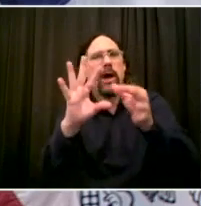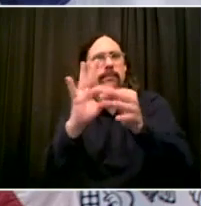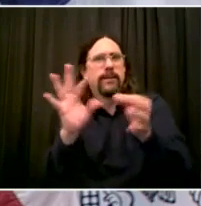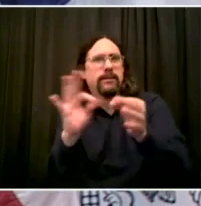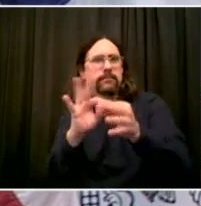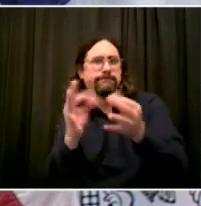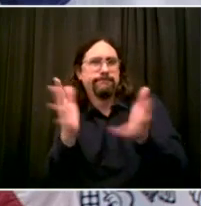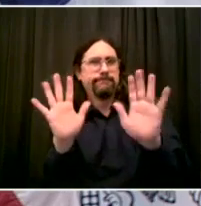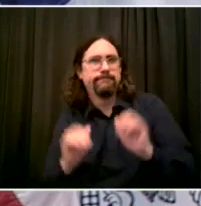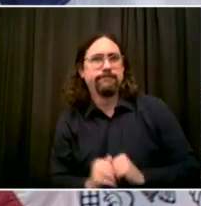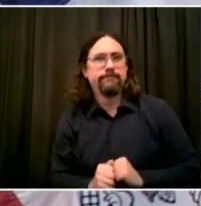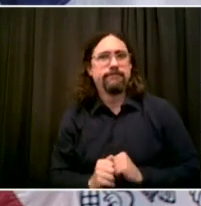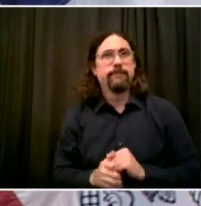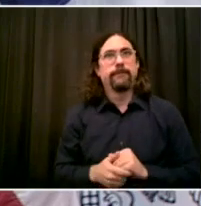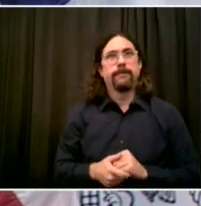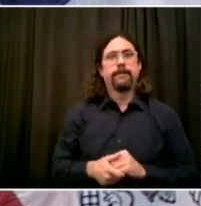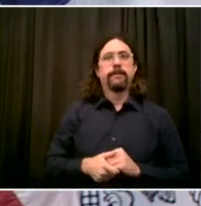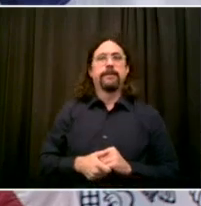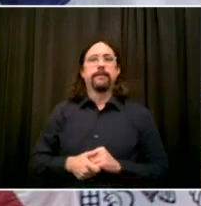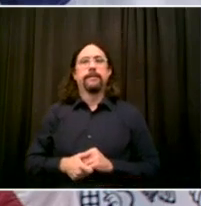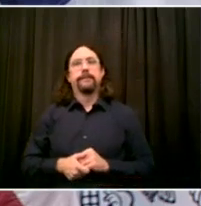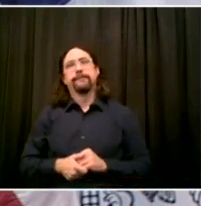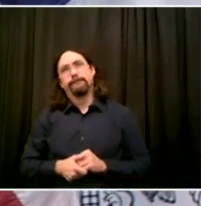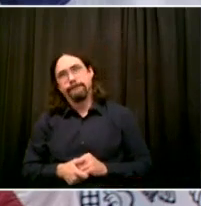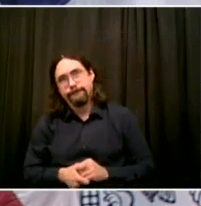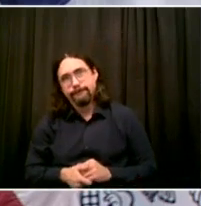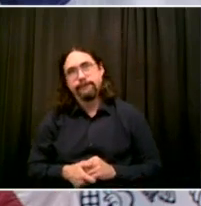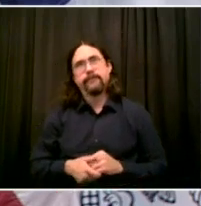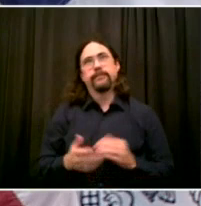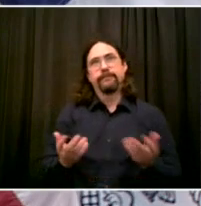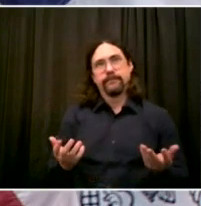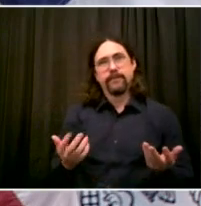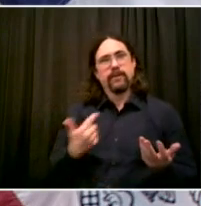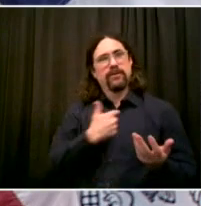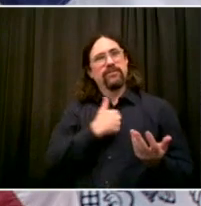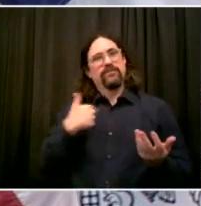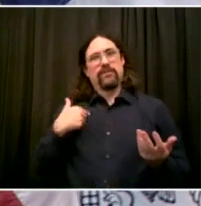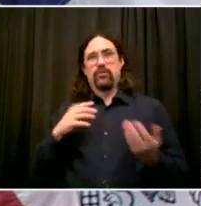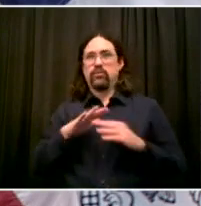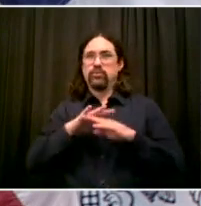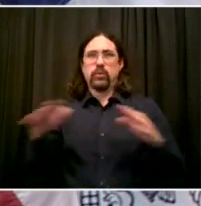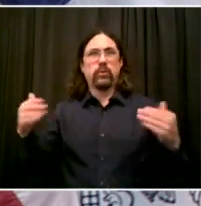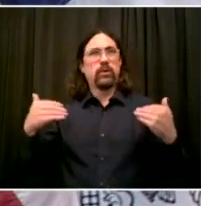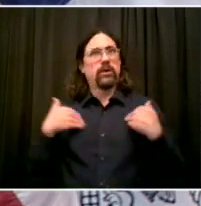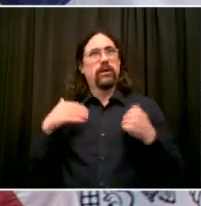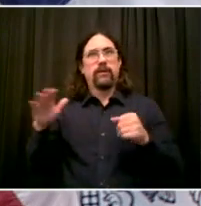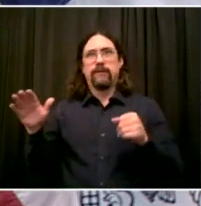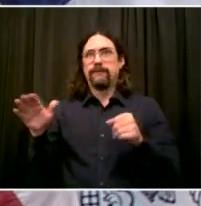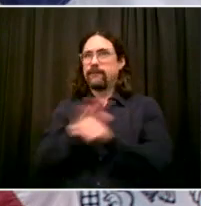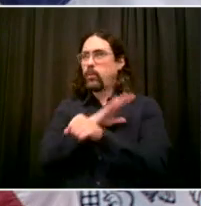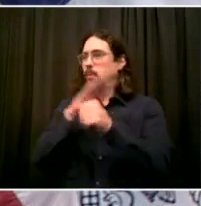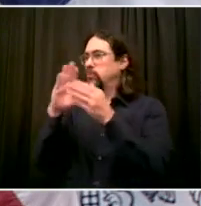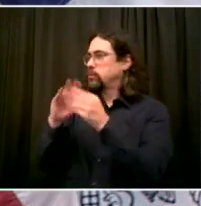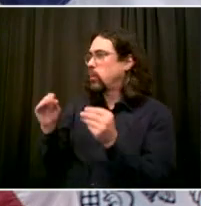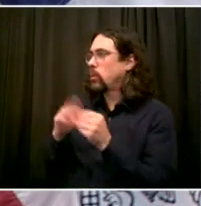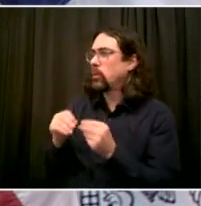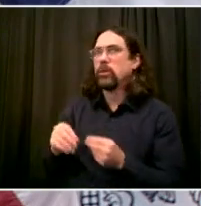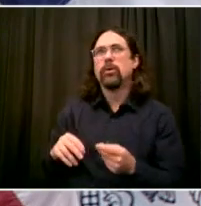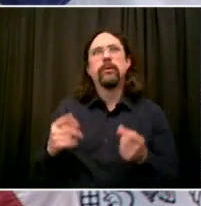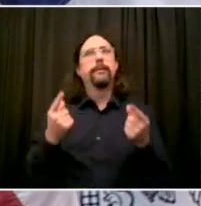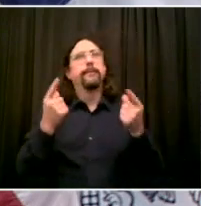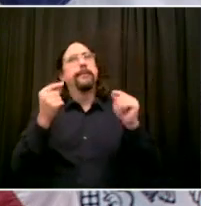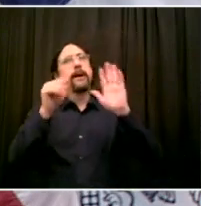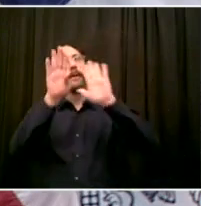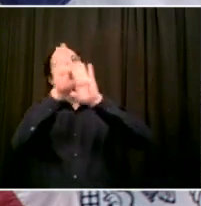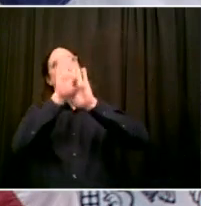And we don't always get the whole story from a brief video clip. Sometimes we get a lot and what we need to know. Other times there's a lot more to